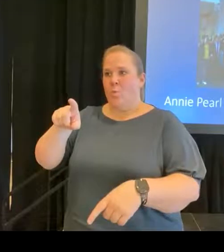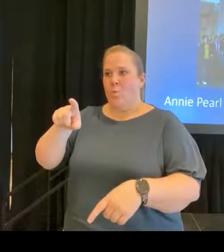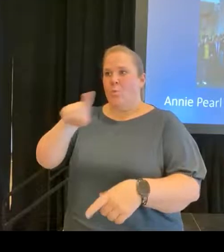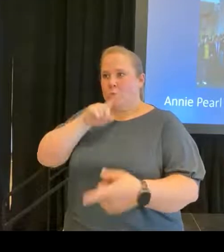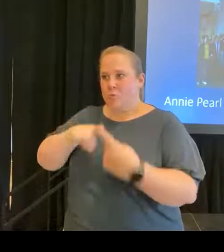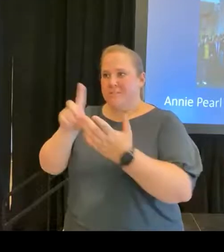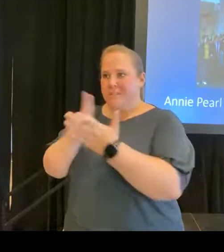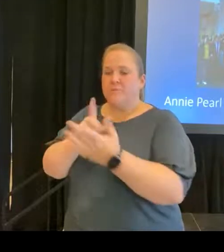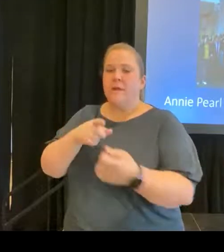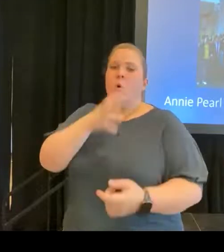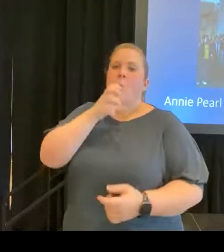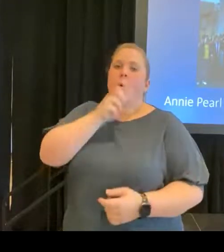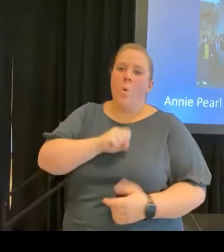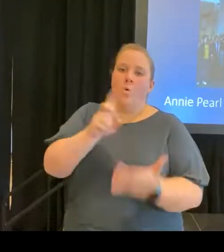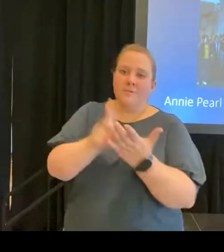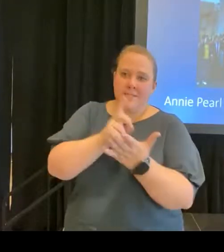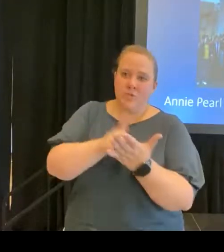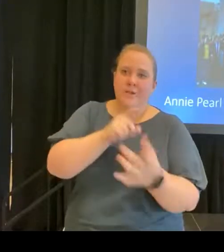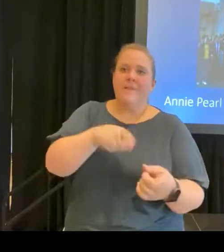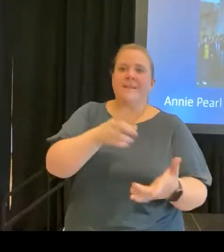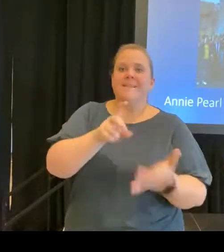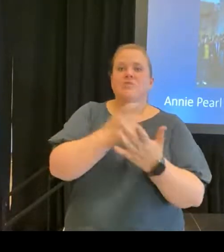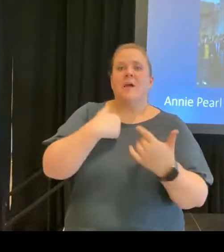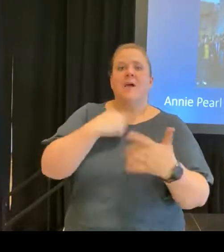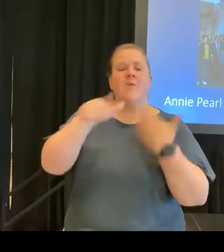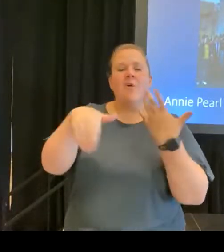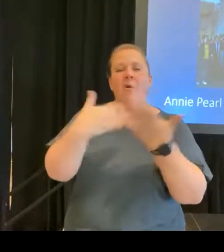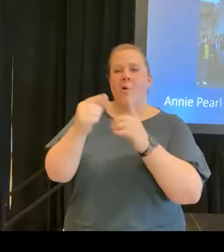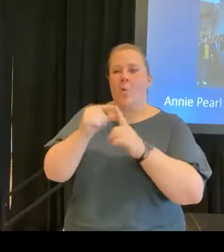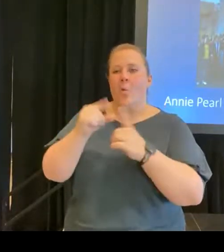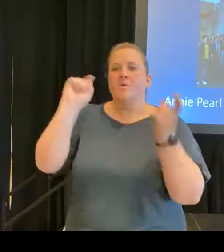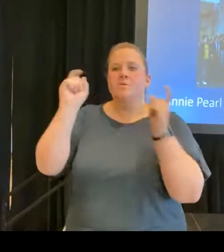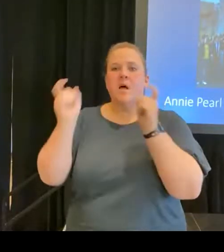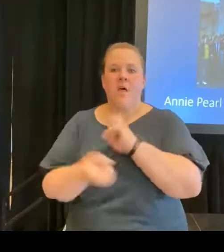it's an old dictionary. This is the dictionary that had all the words. They